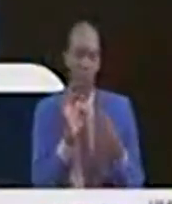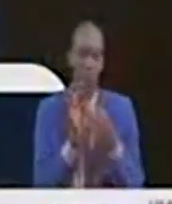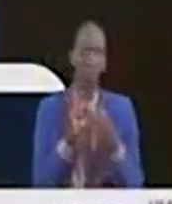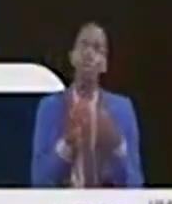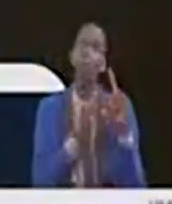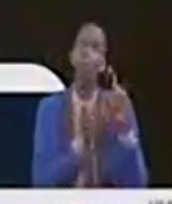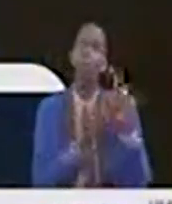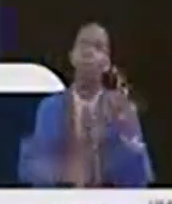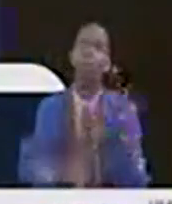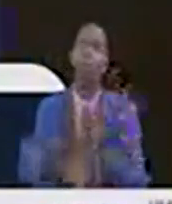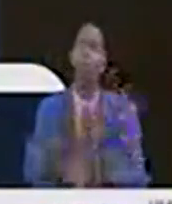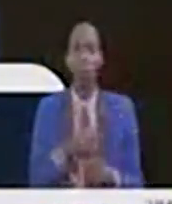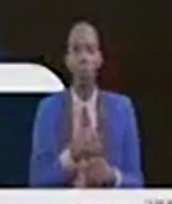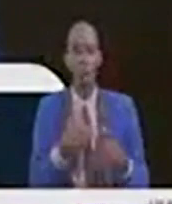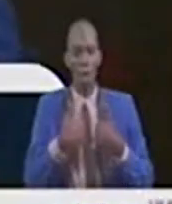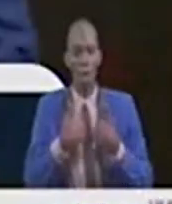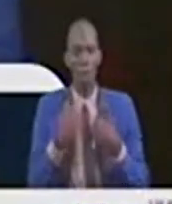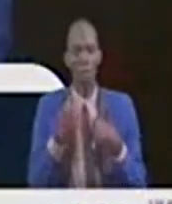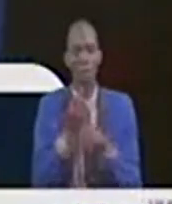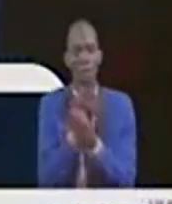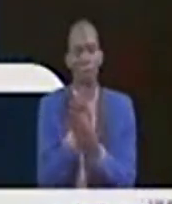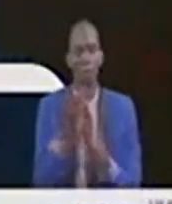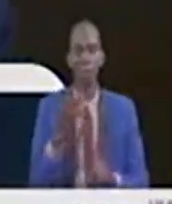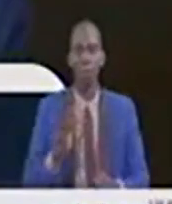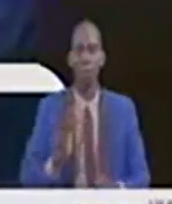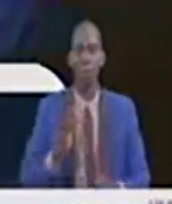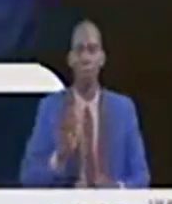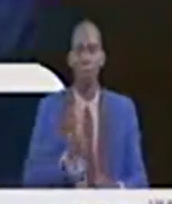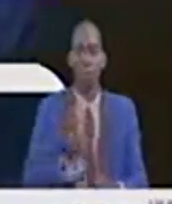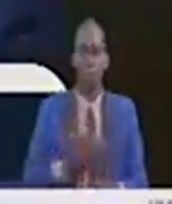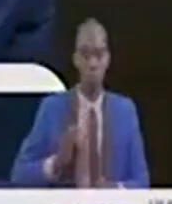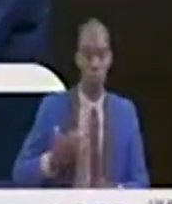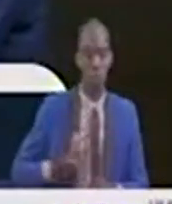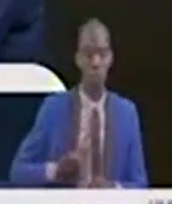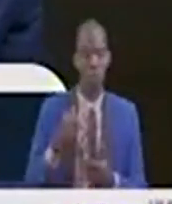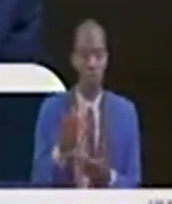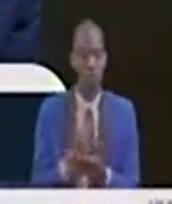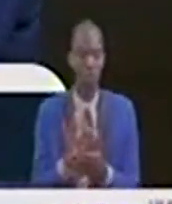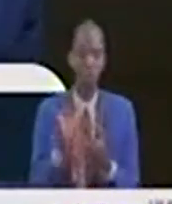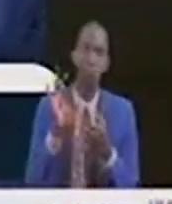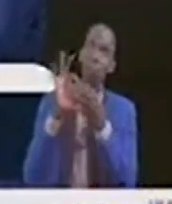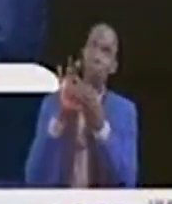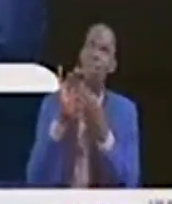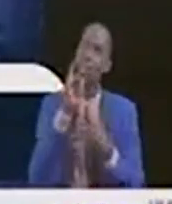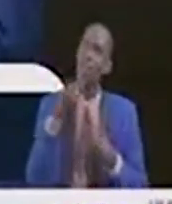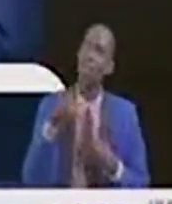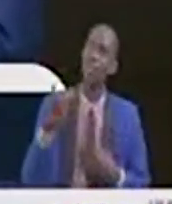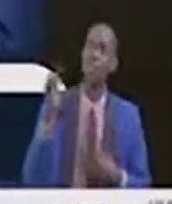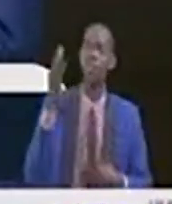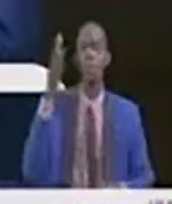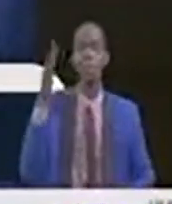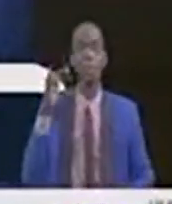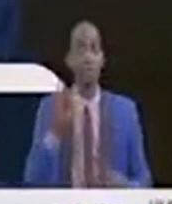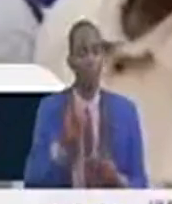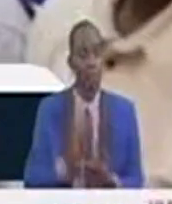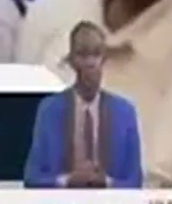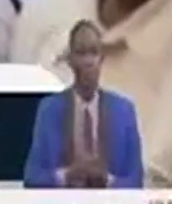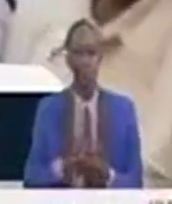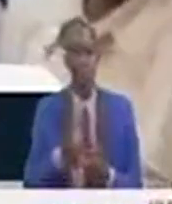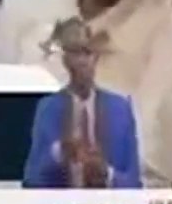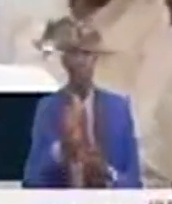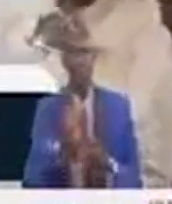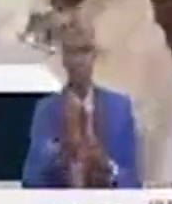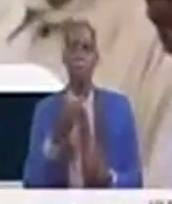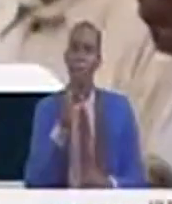we have the salvation of our soul, and that connection is still there. That conversion is still